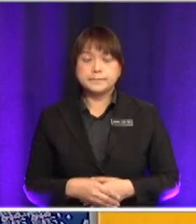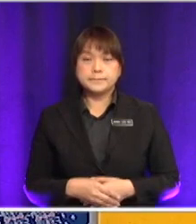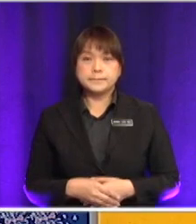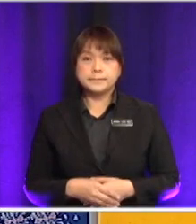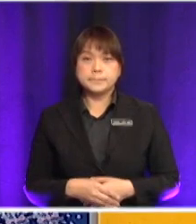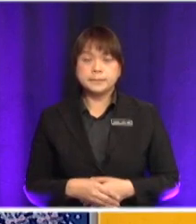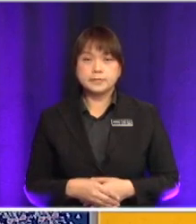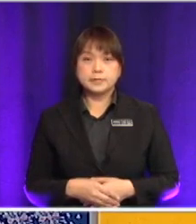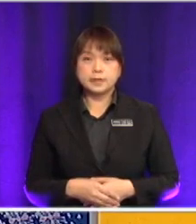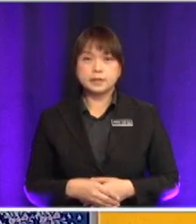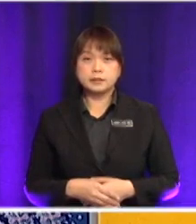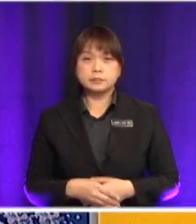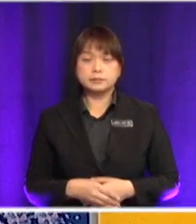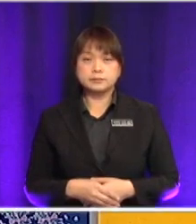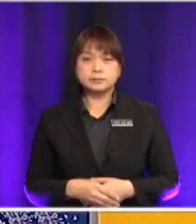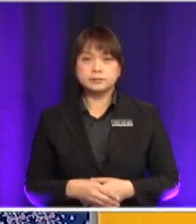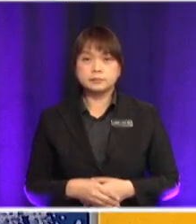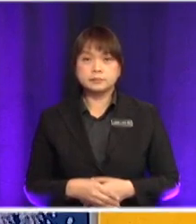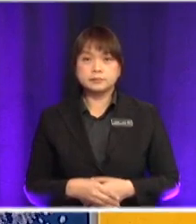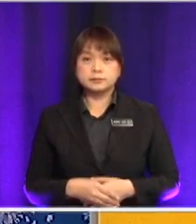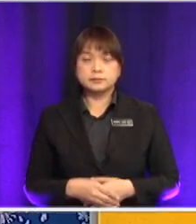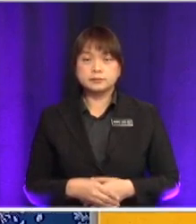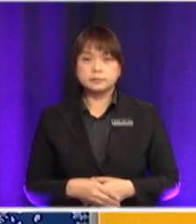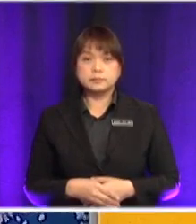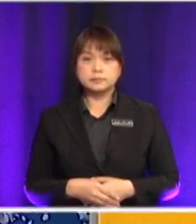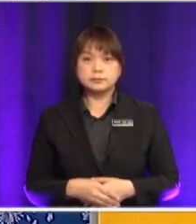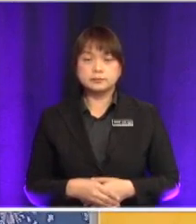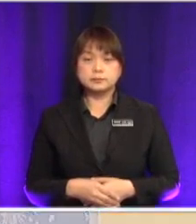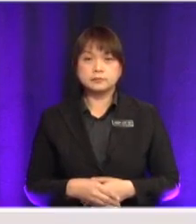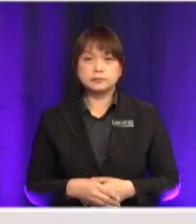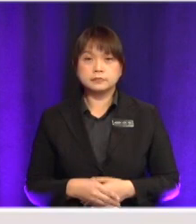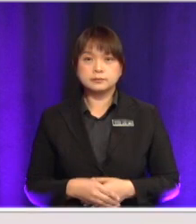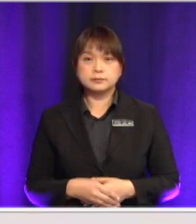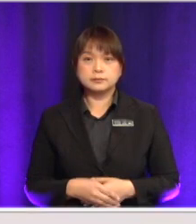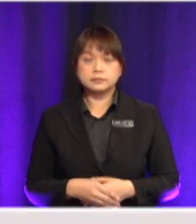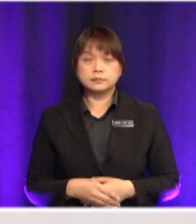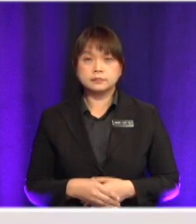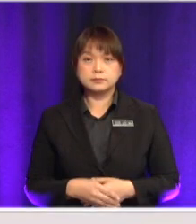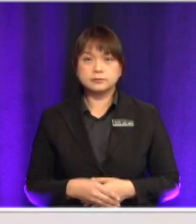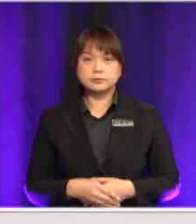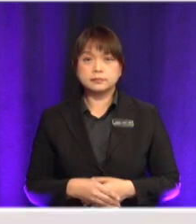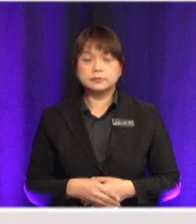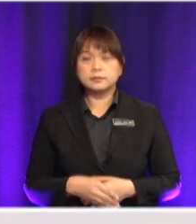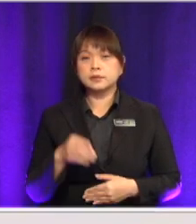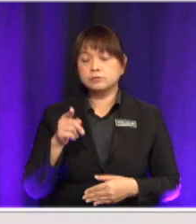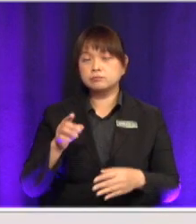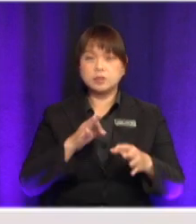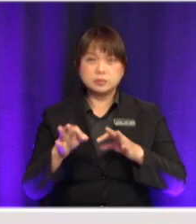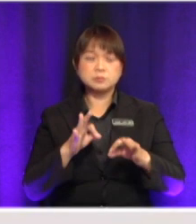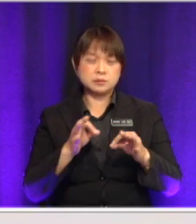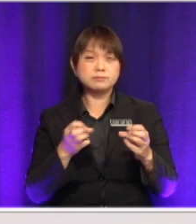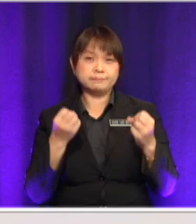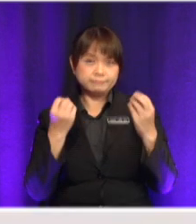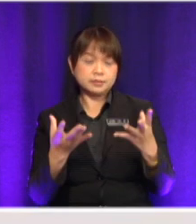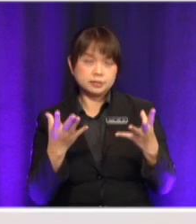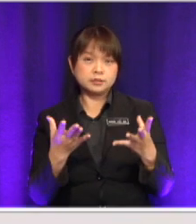explain what all those gadgets are all about, okay? And you all, I think you explained everything for almost more or less the same like what's there on